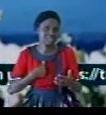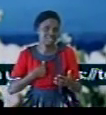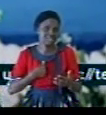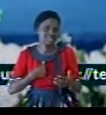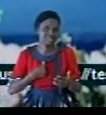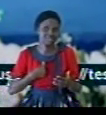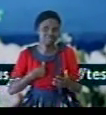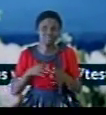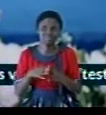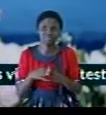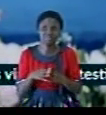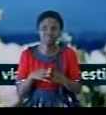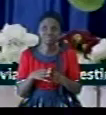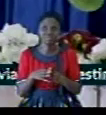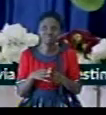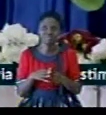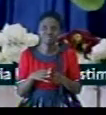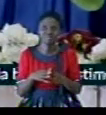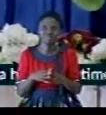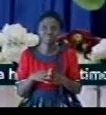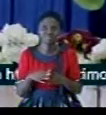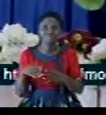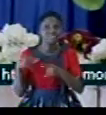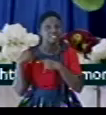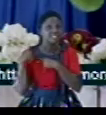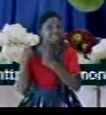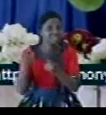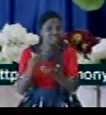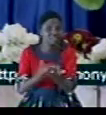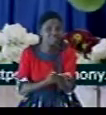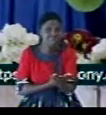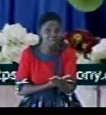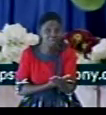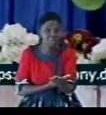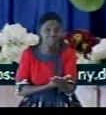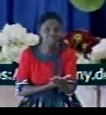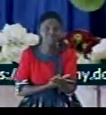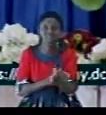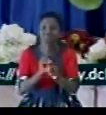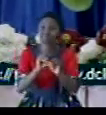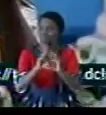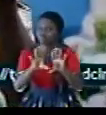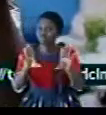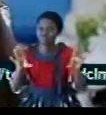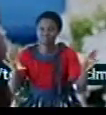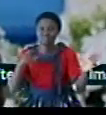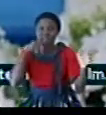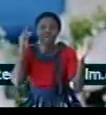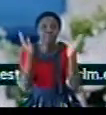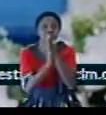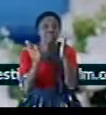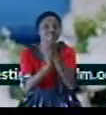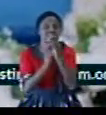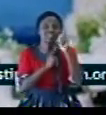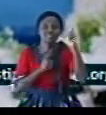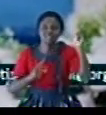feeling these eye scratches. But since morning, there is nothing like that. Praise the